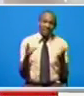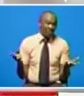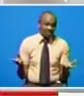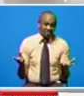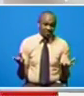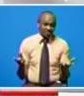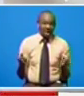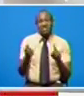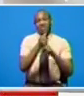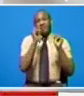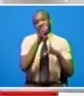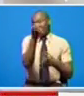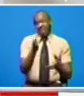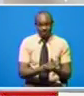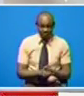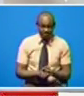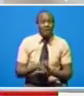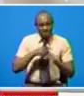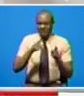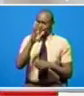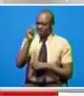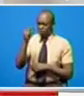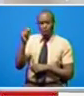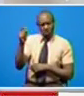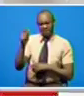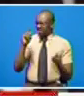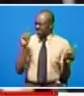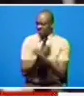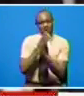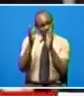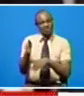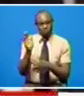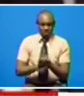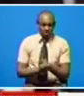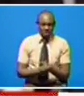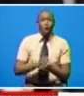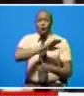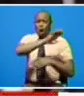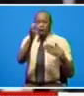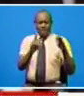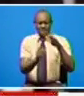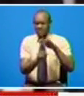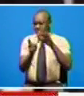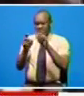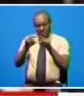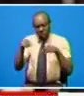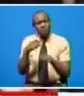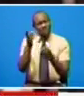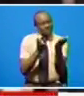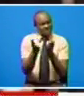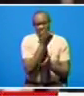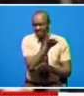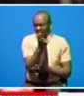anything that they did while they were there. Nicholas Biwott was different. In all the ministries which he